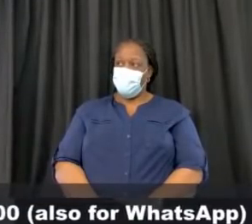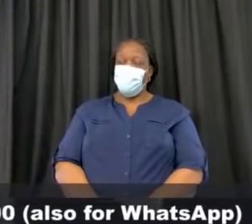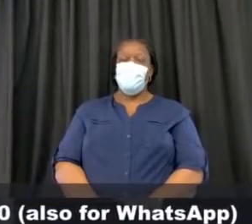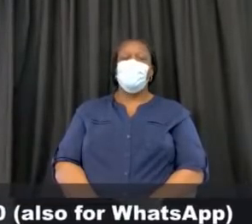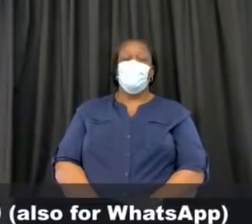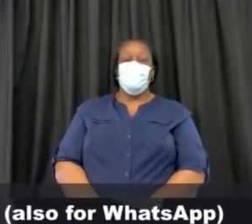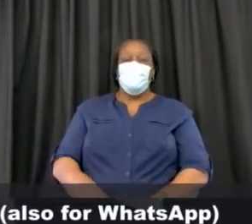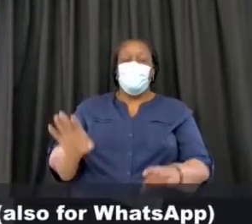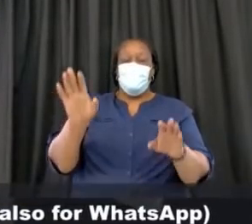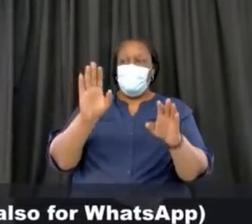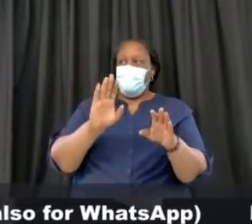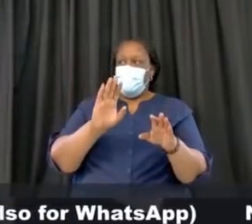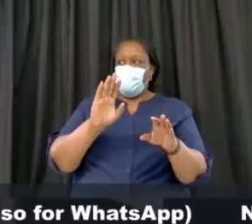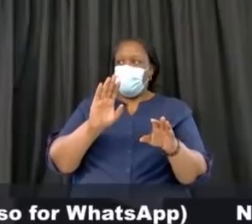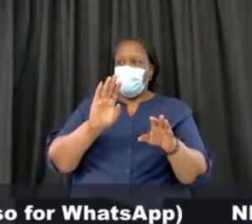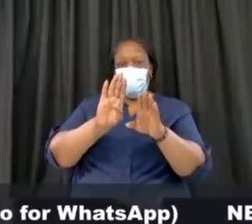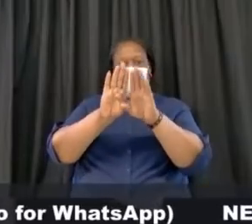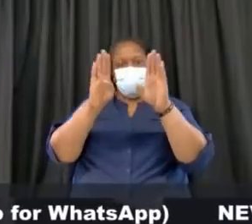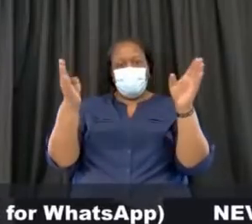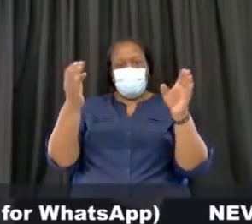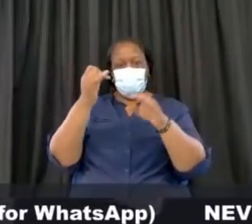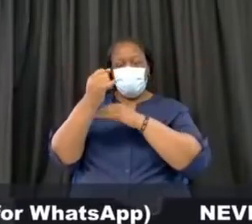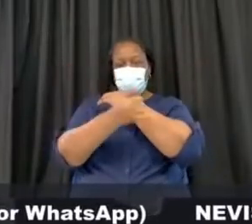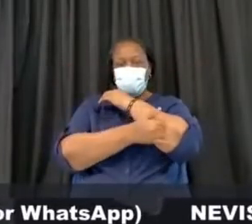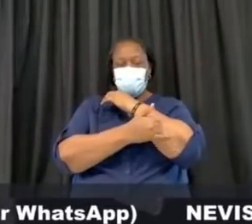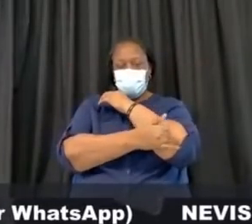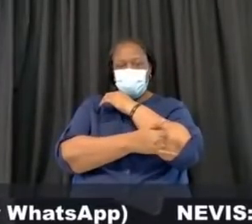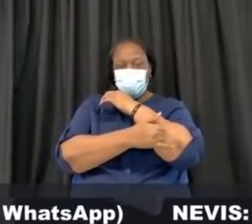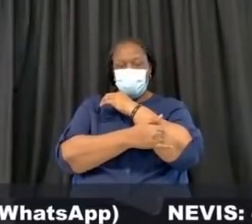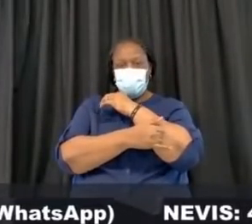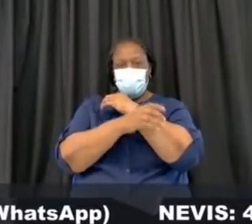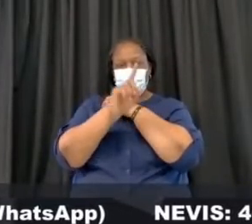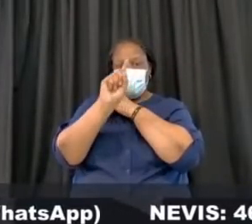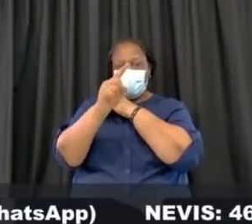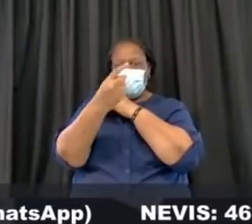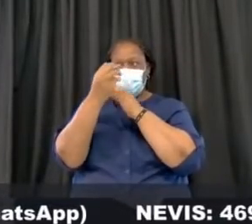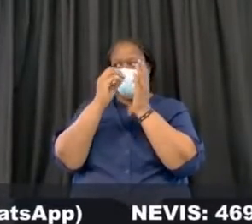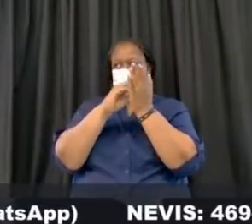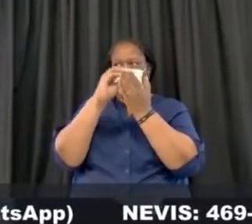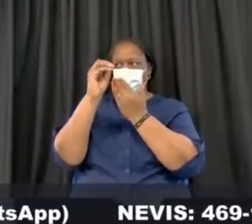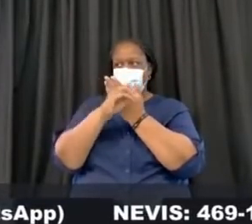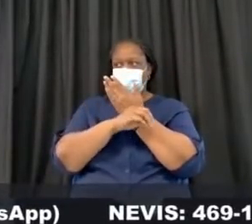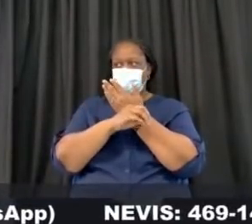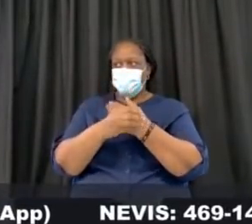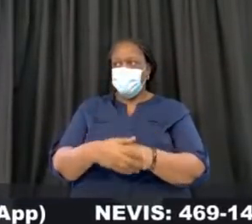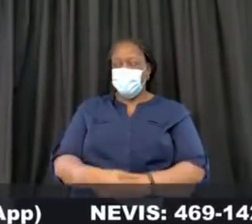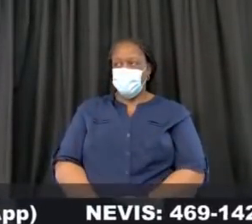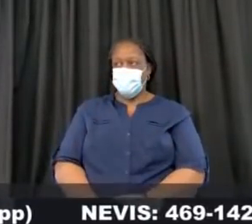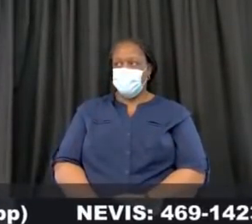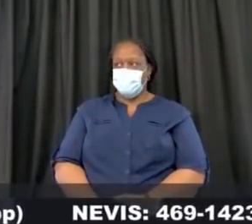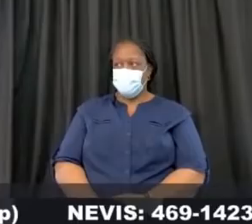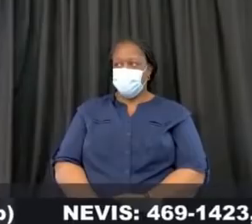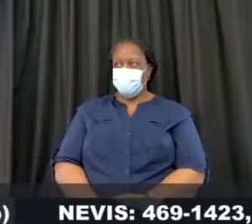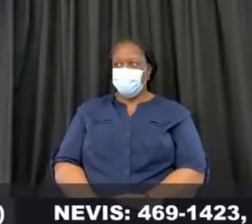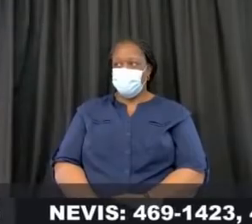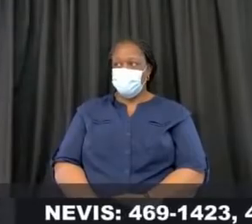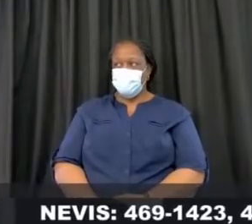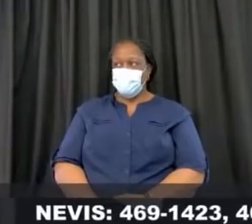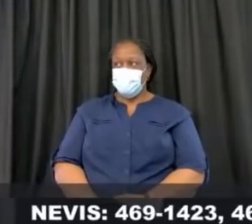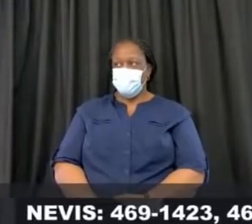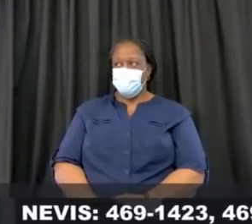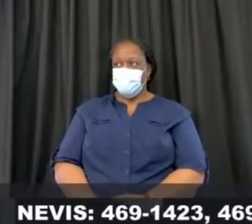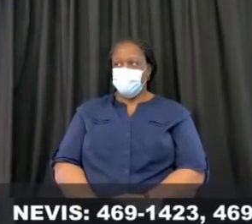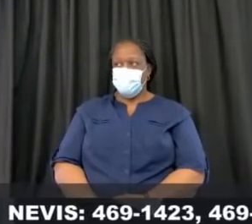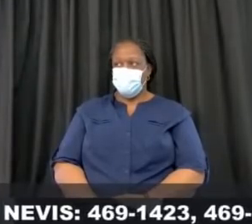correct? All right, so it's clear for us to understand what do we really mean by reopening. I think that the country